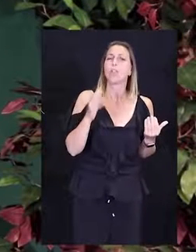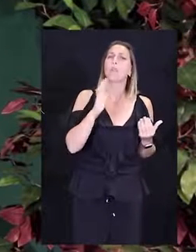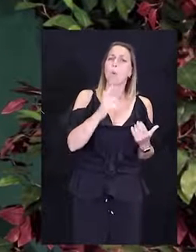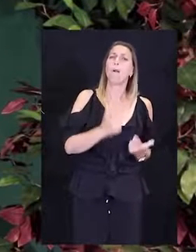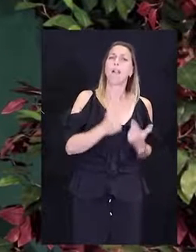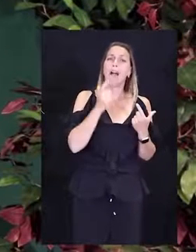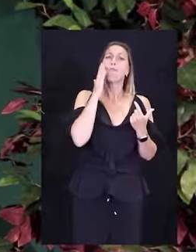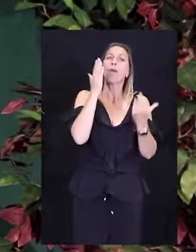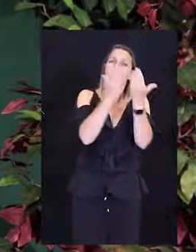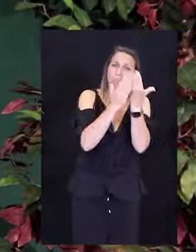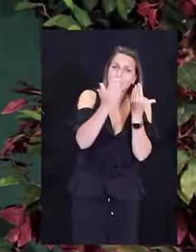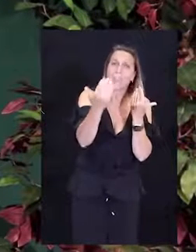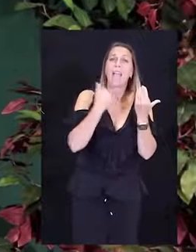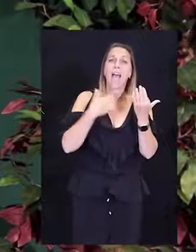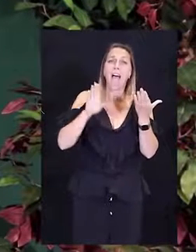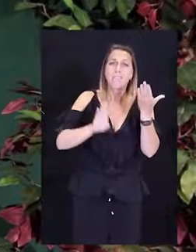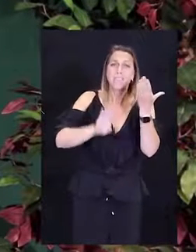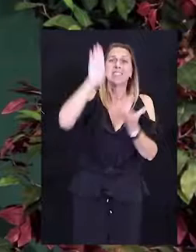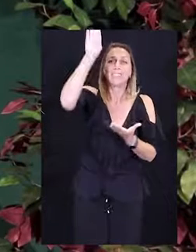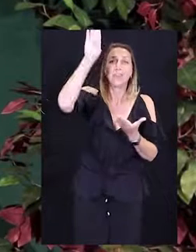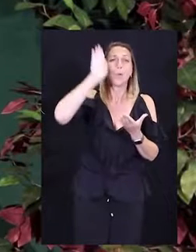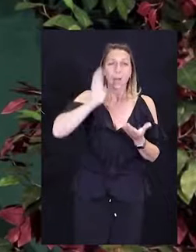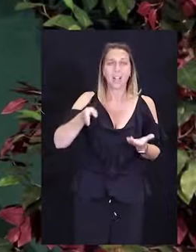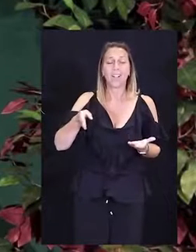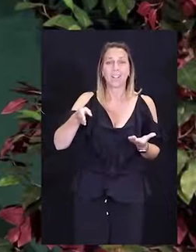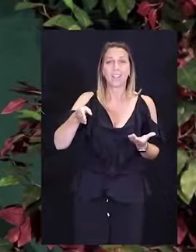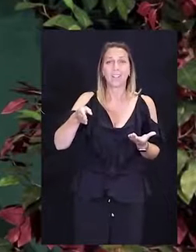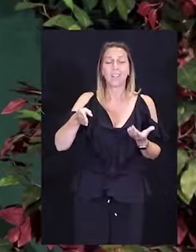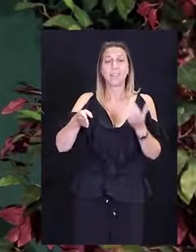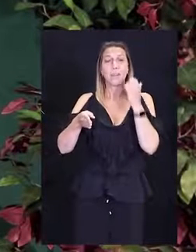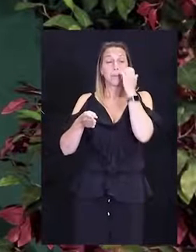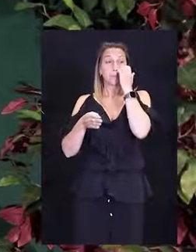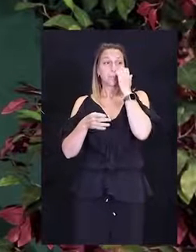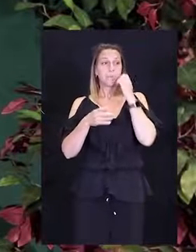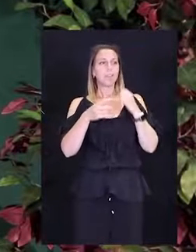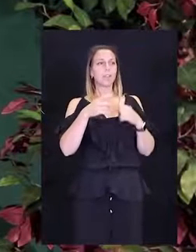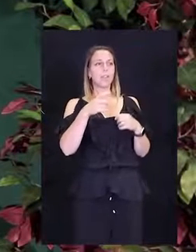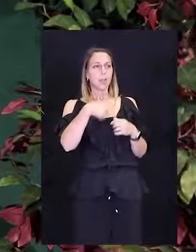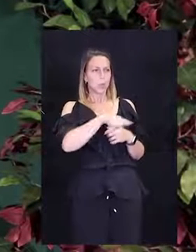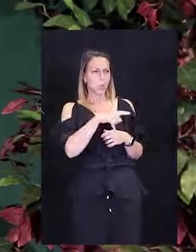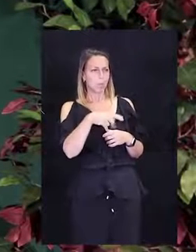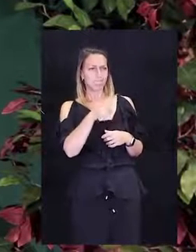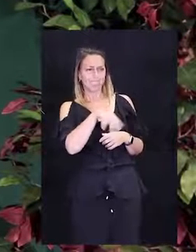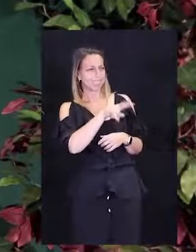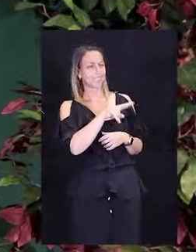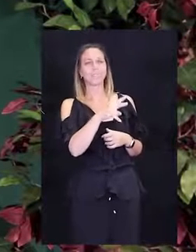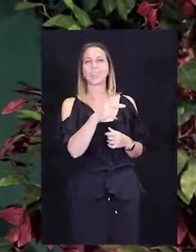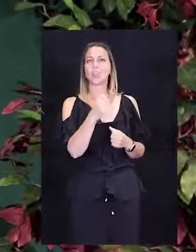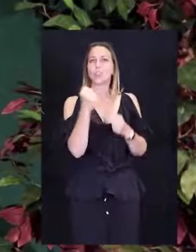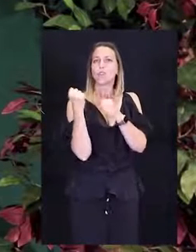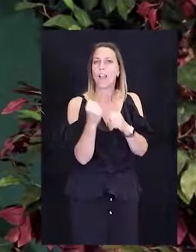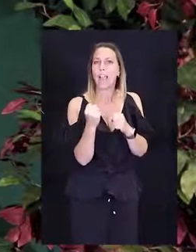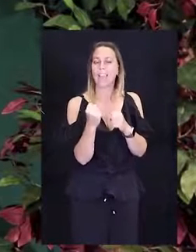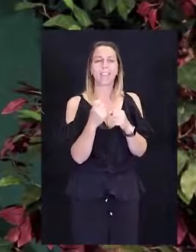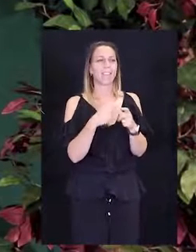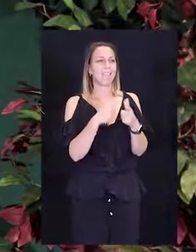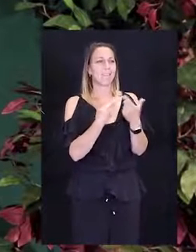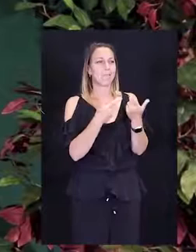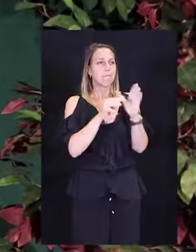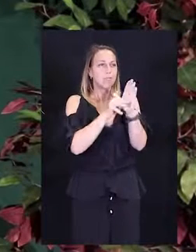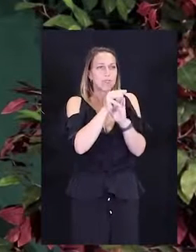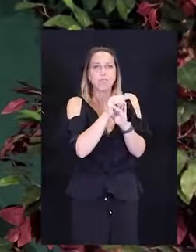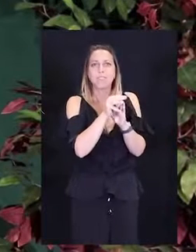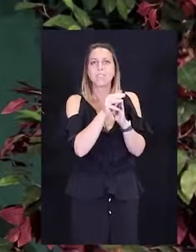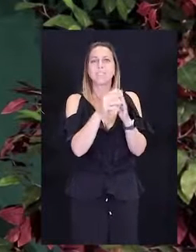ups. This class is destined and deserving of some ups. And with knowing the collective strength, maturity, and resiliency